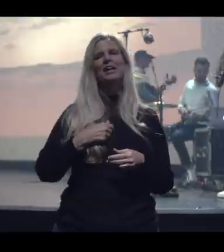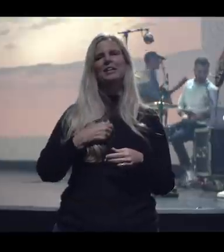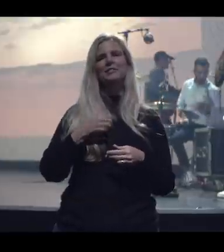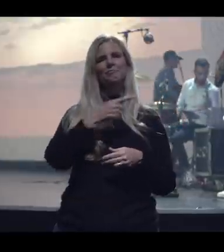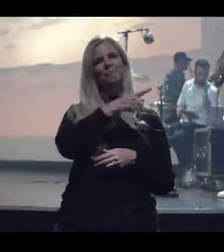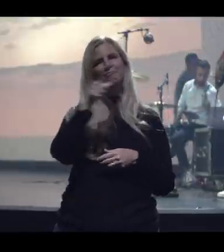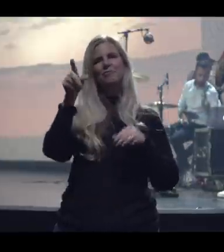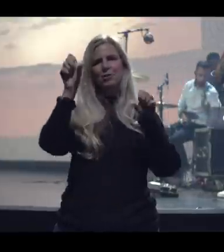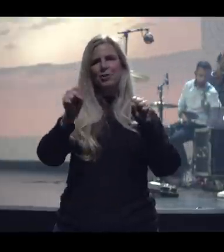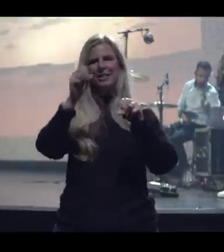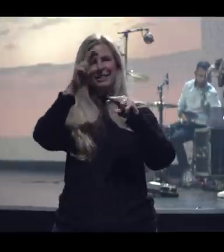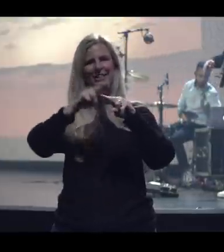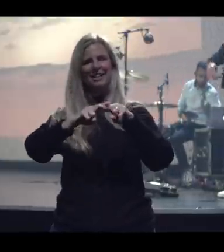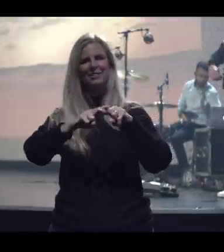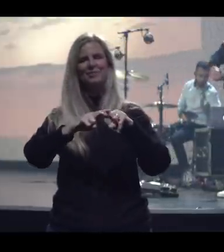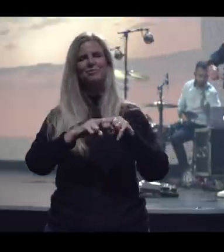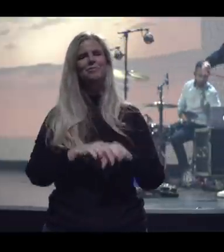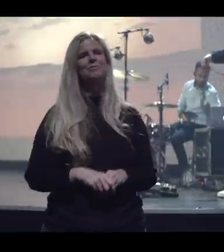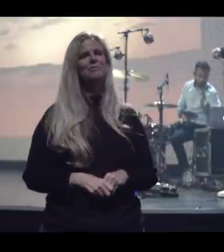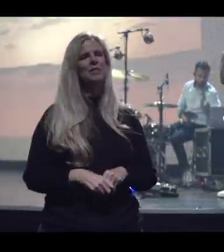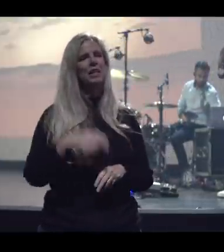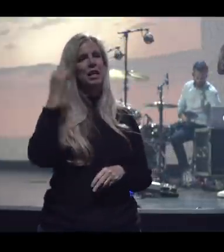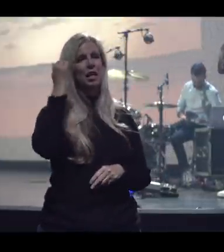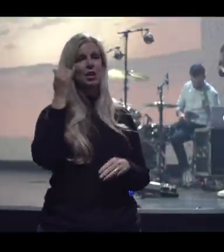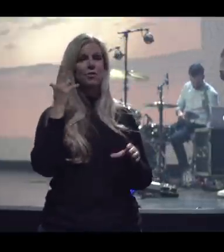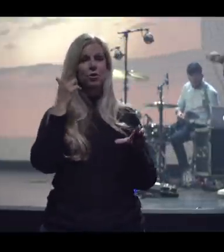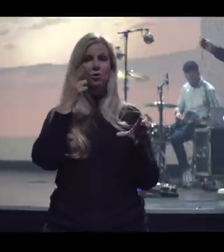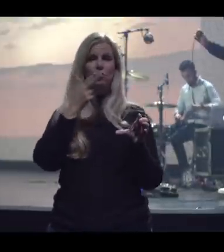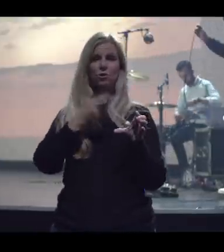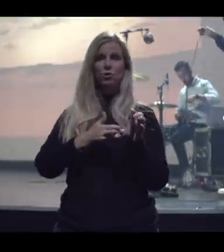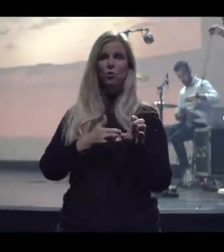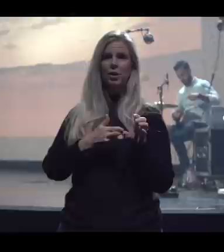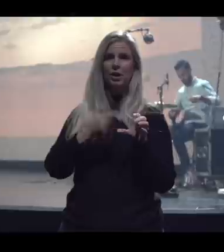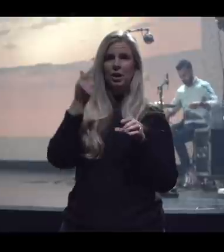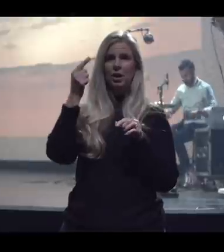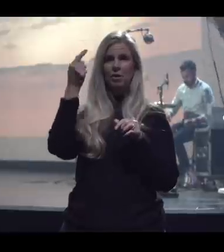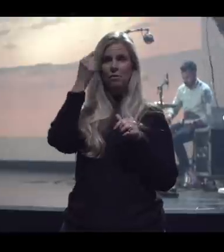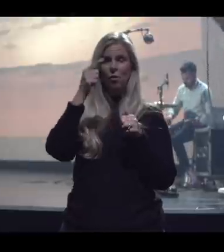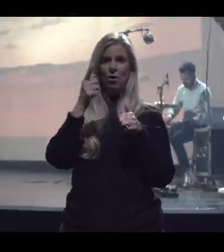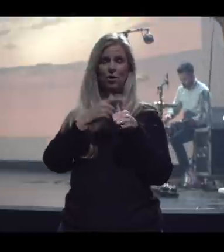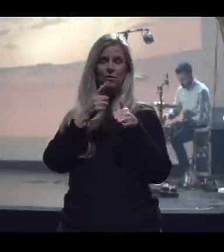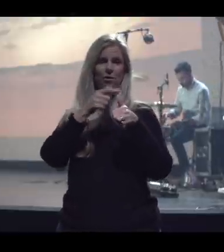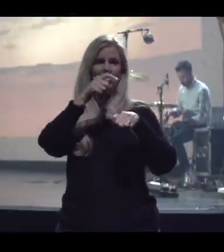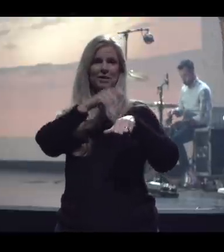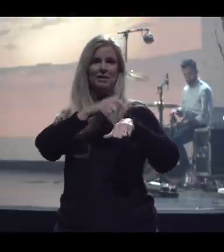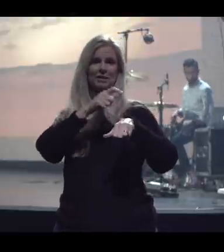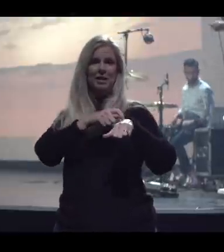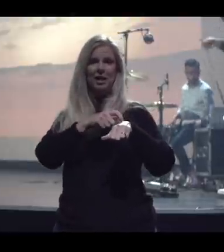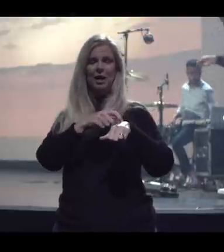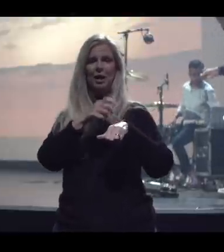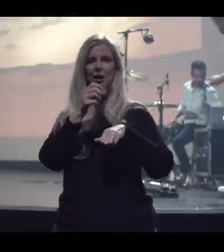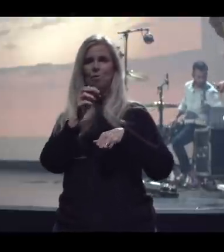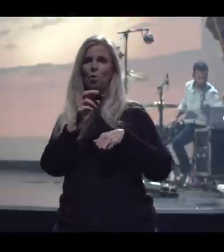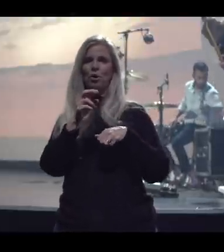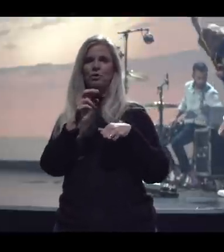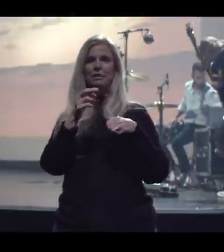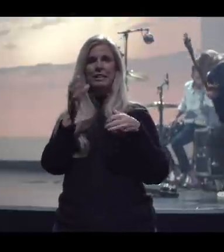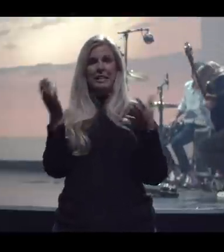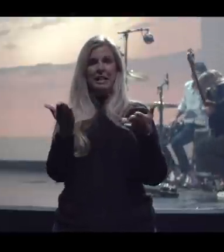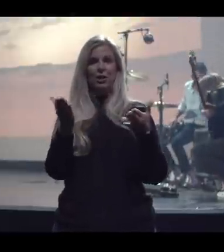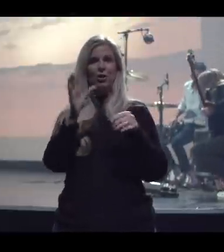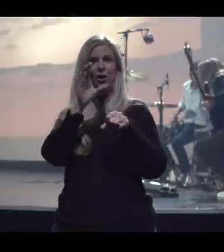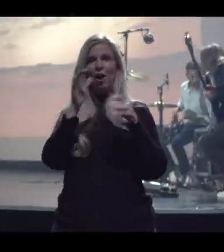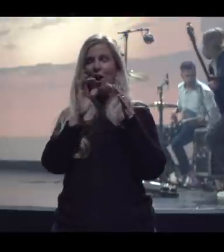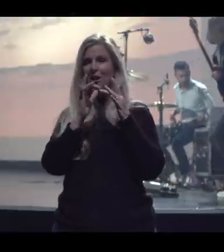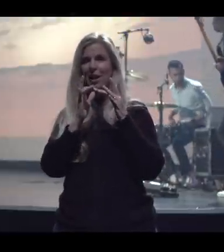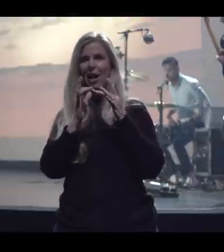seats. If you are joining us for the very first time, whether you're here in person or you're online, I want to say welcome.